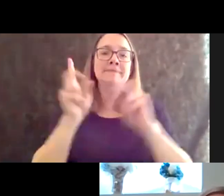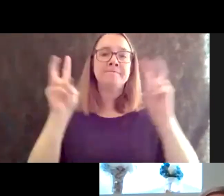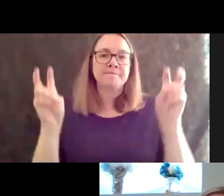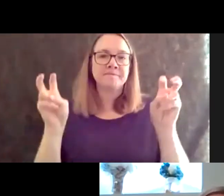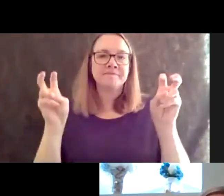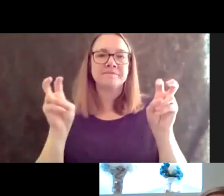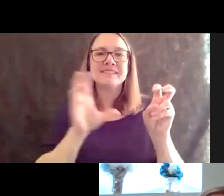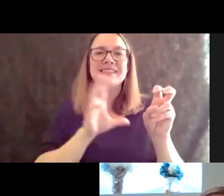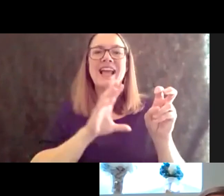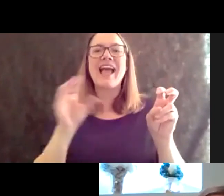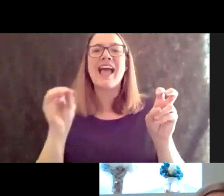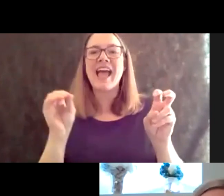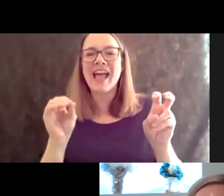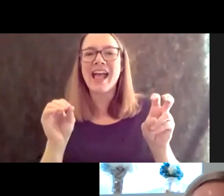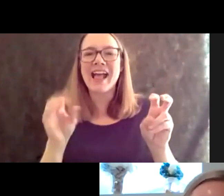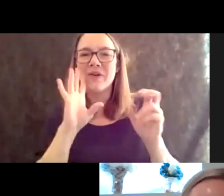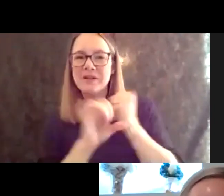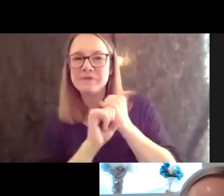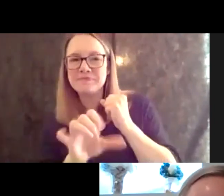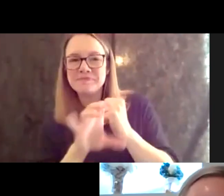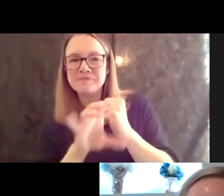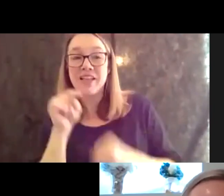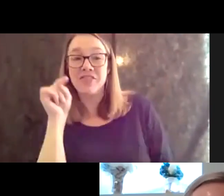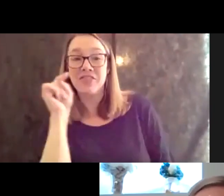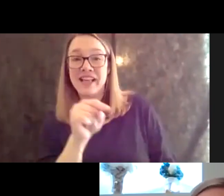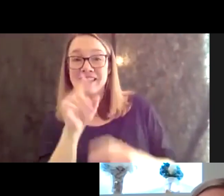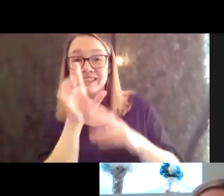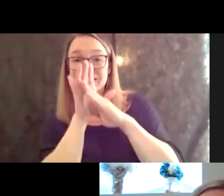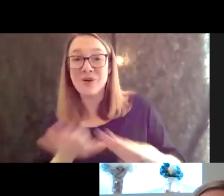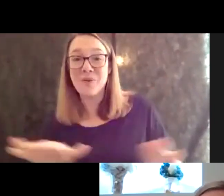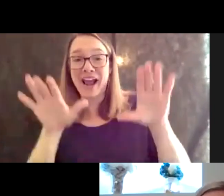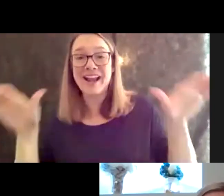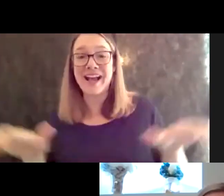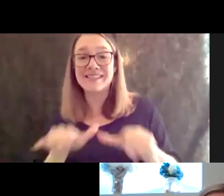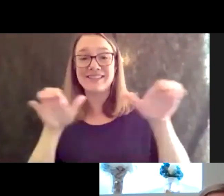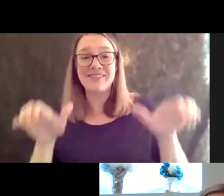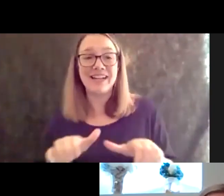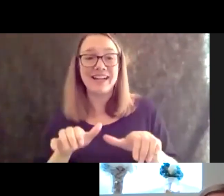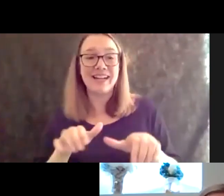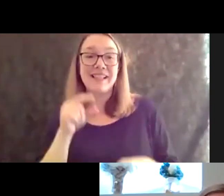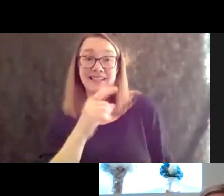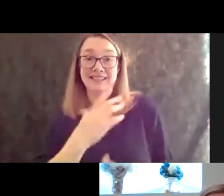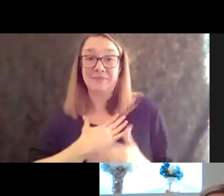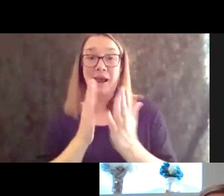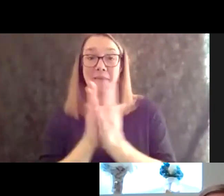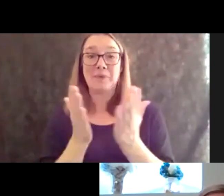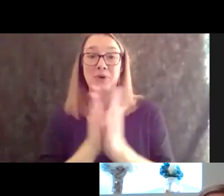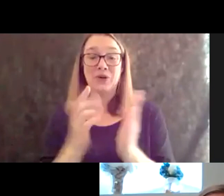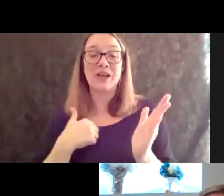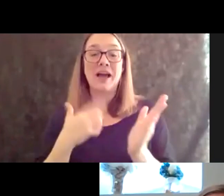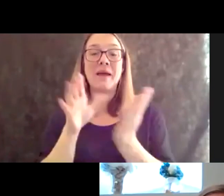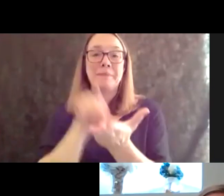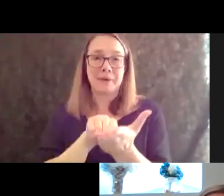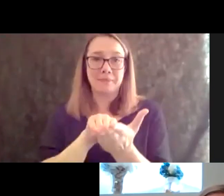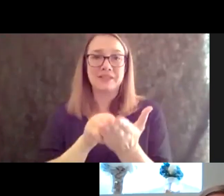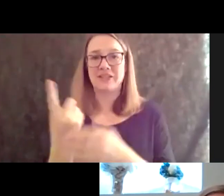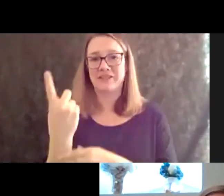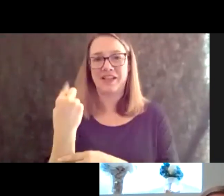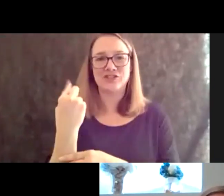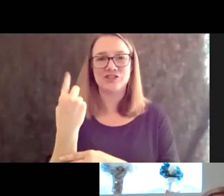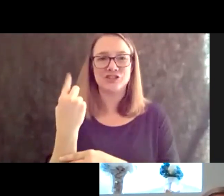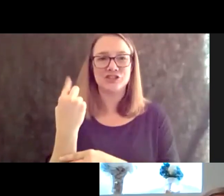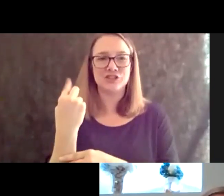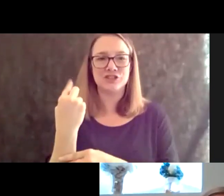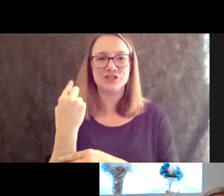plug, this is a very quiet activity. This is my book I published last year, and